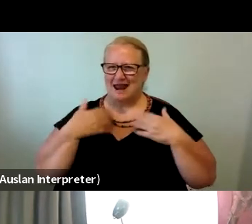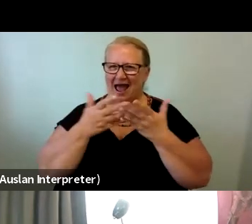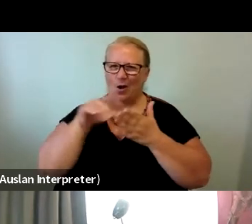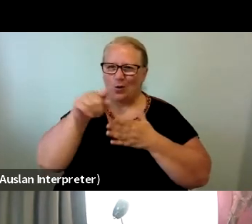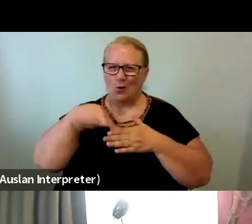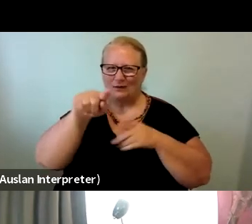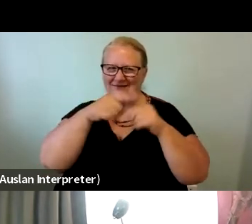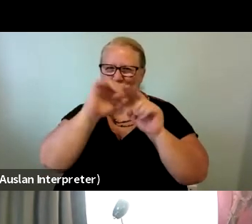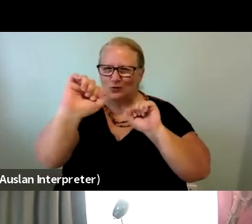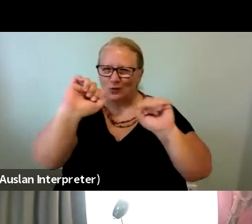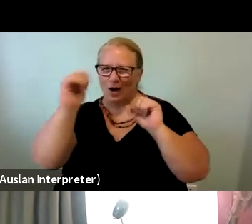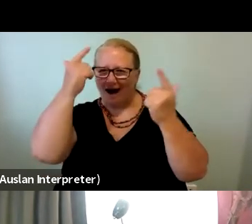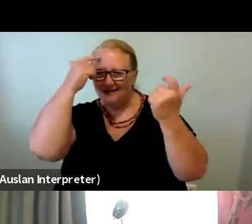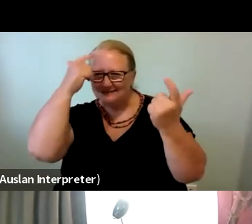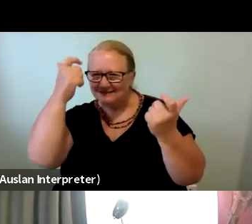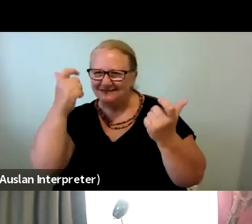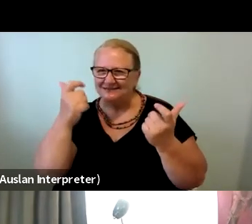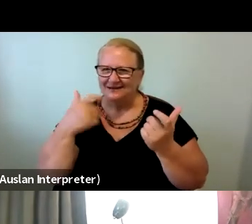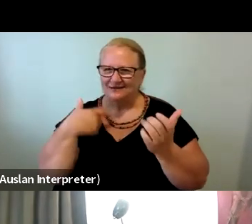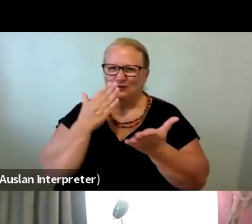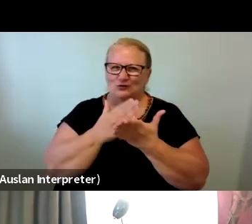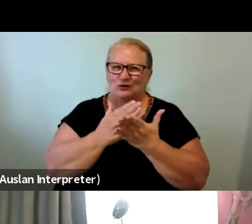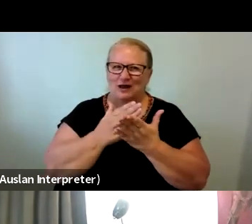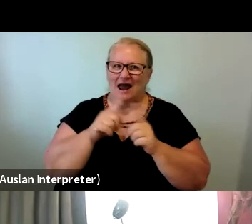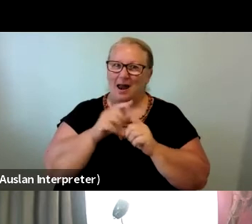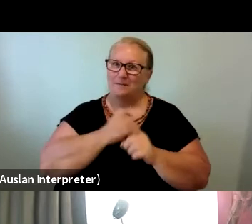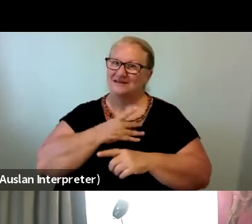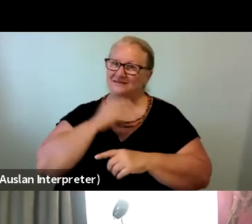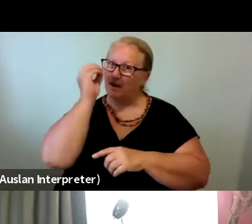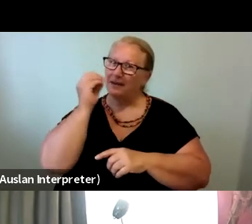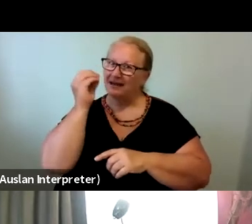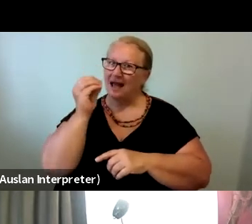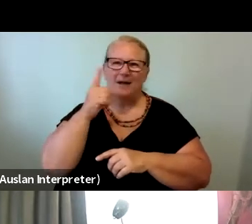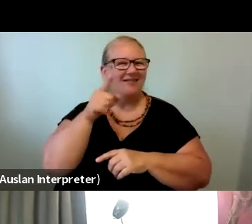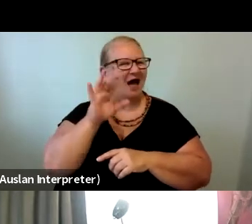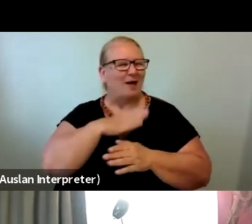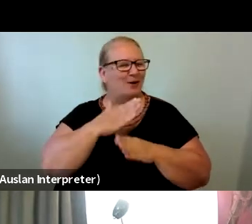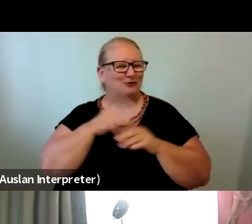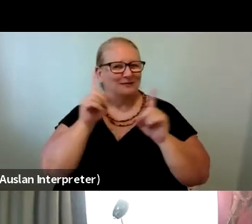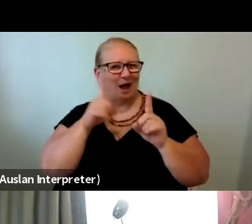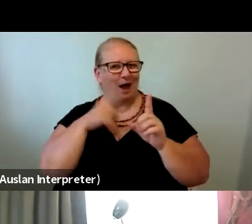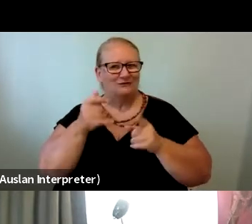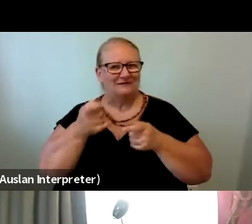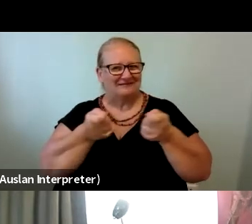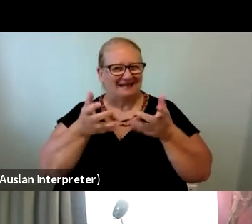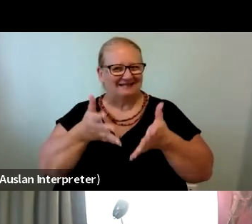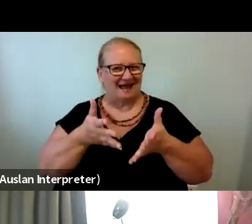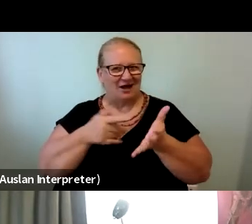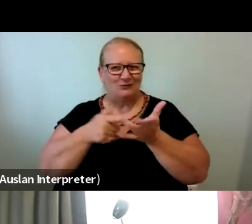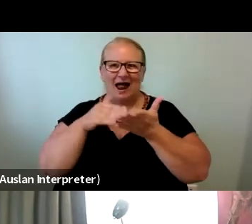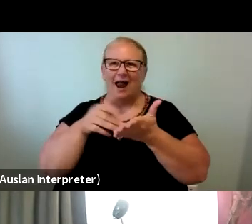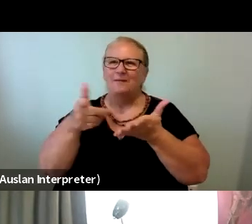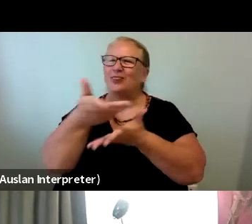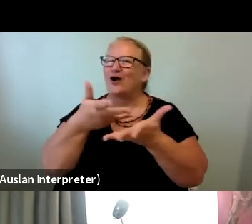ideas, and I certainly have opinions of my own, but that's not my job here. I'm a facilitator here to help the